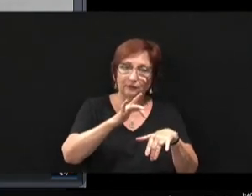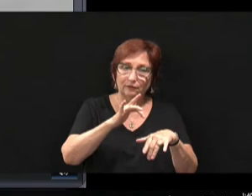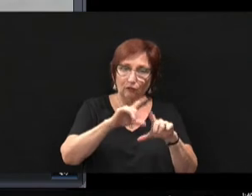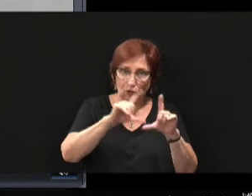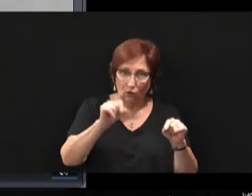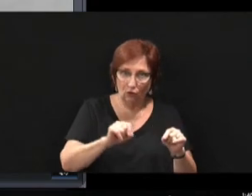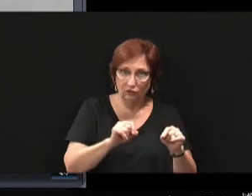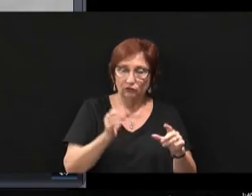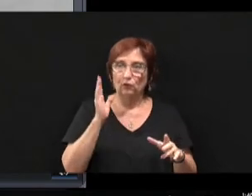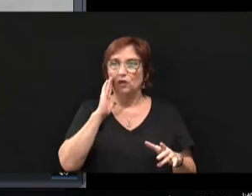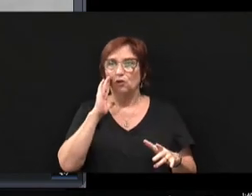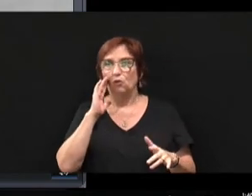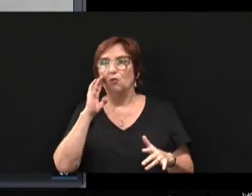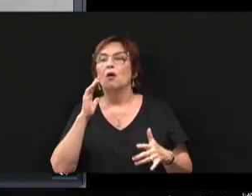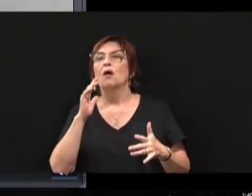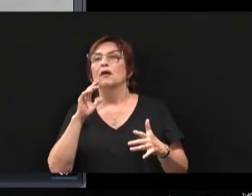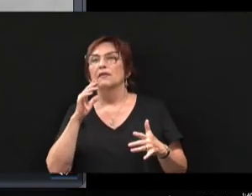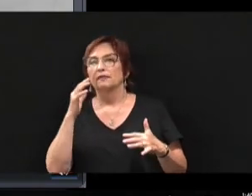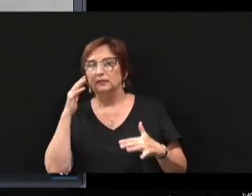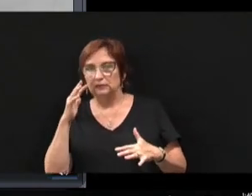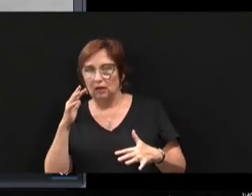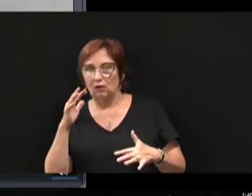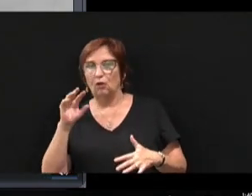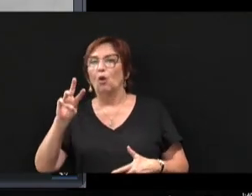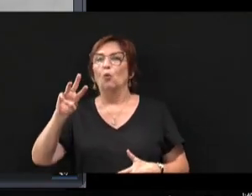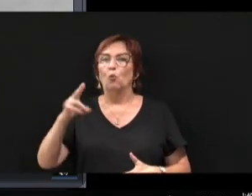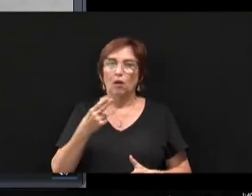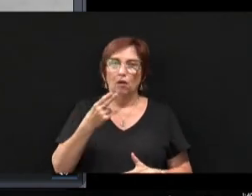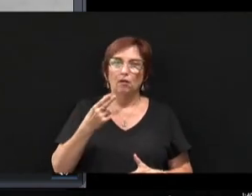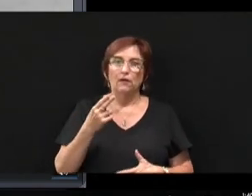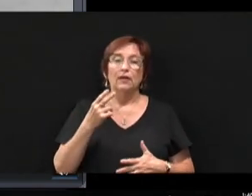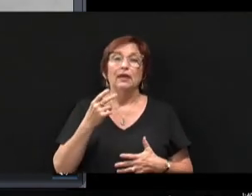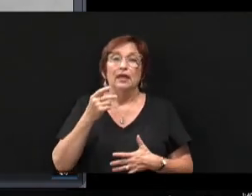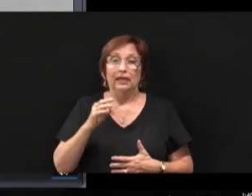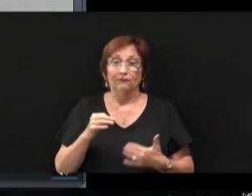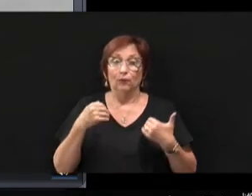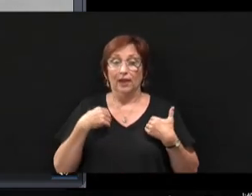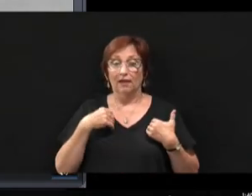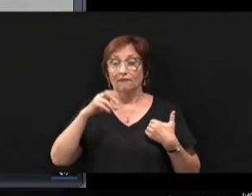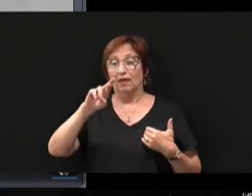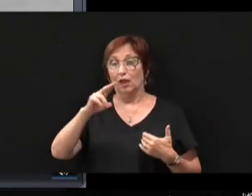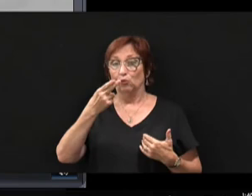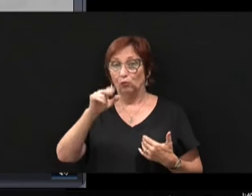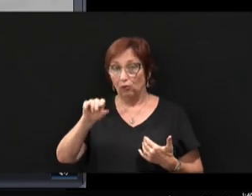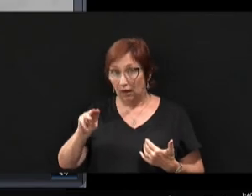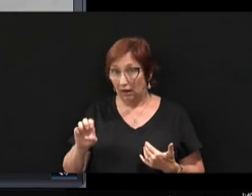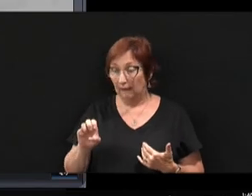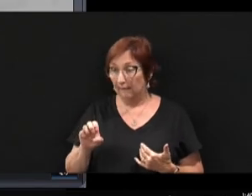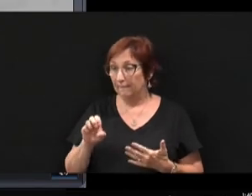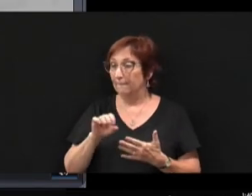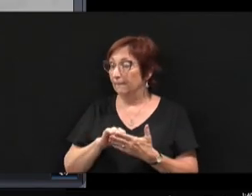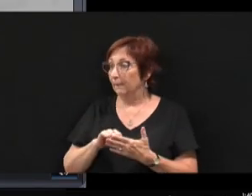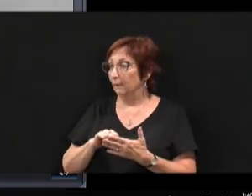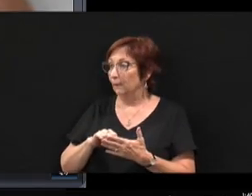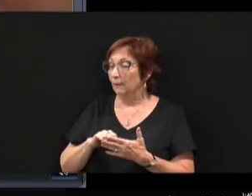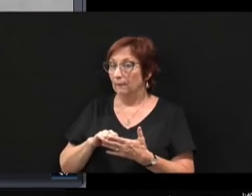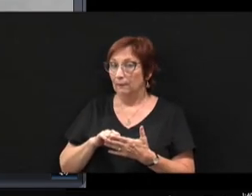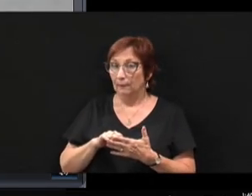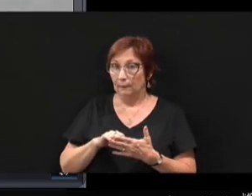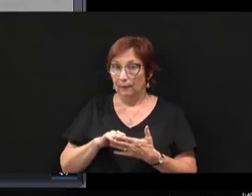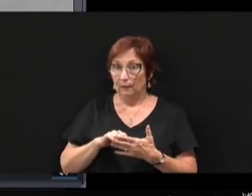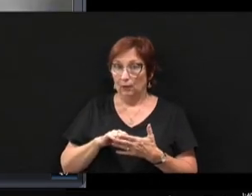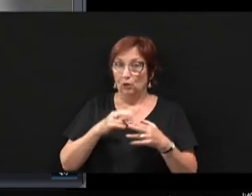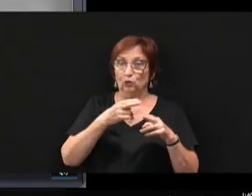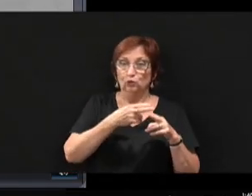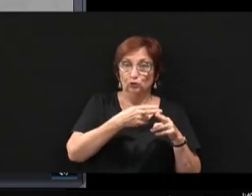is a rhyme, like the short vowel pointers, which we haven't learned yet, or for J, Q, U, and V, you